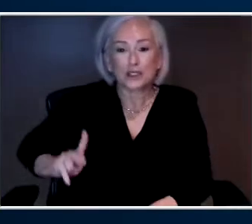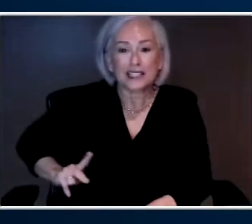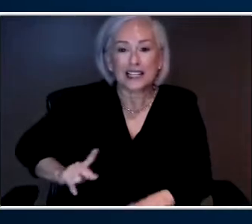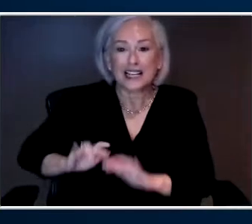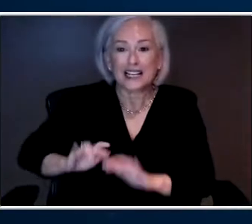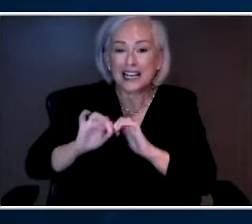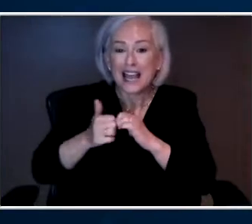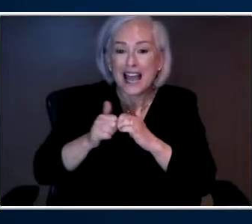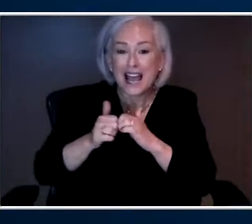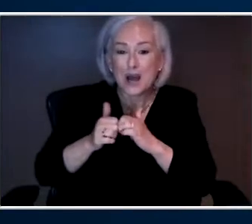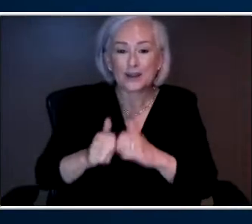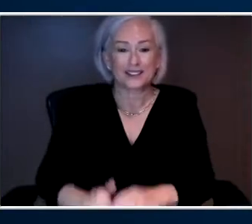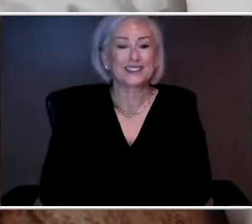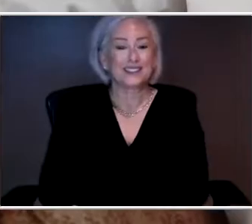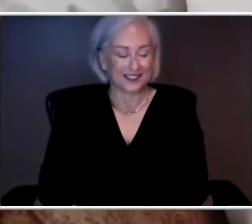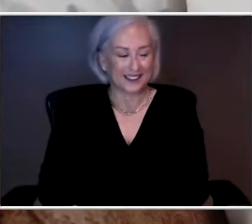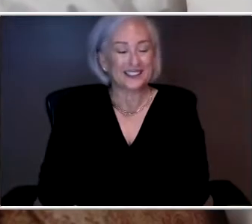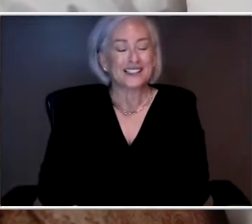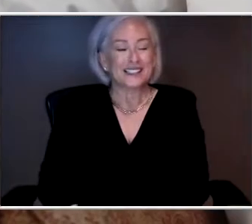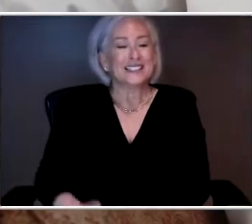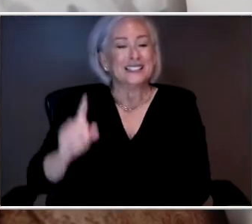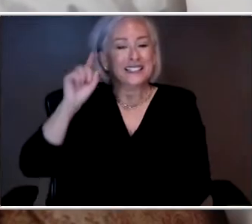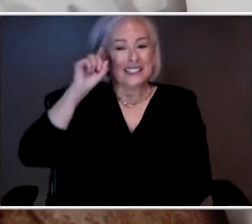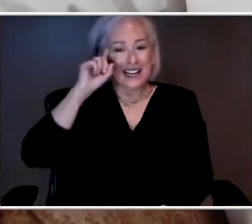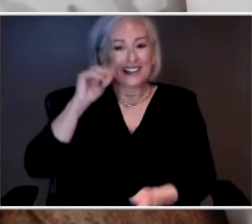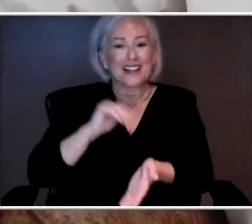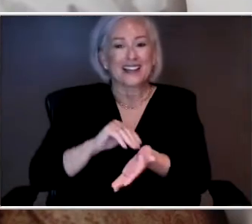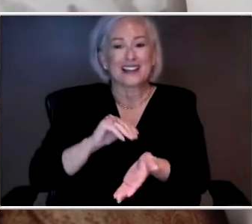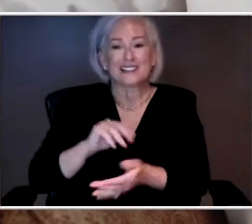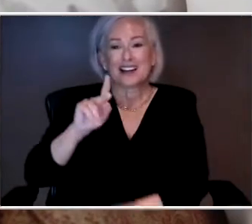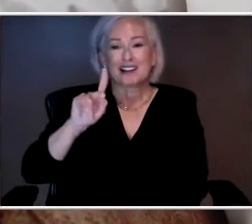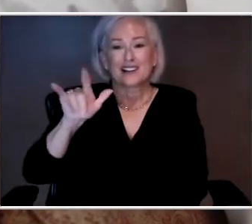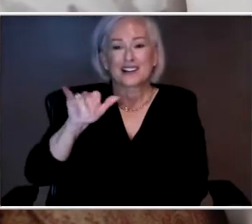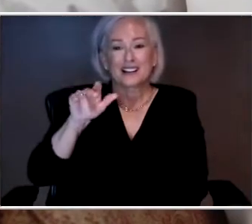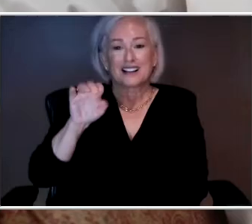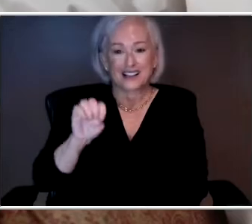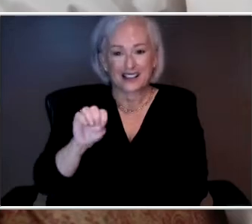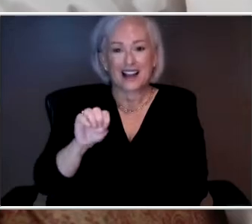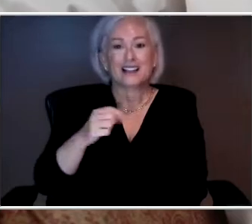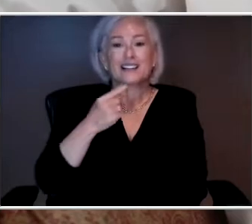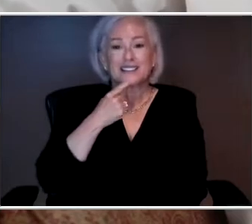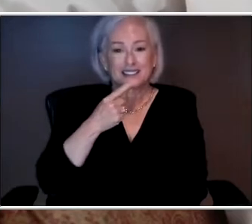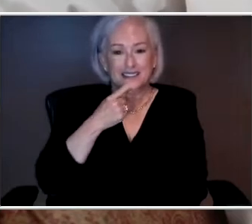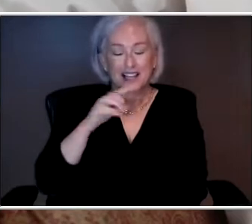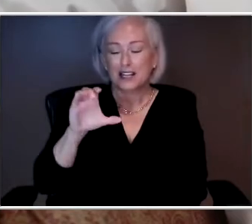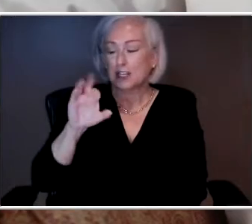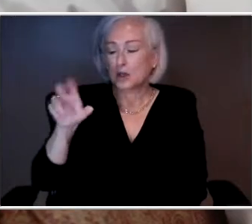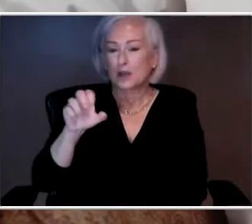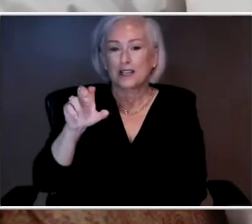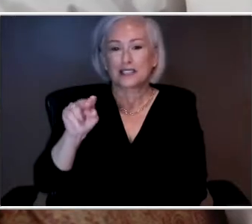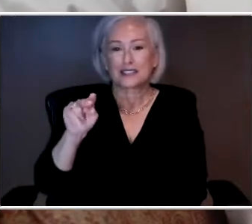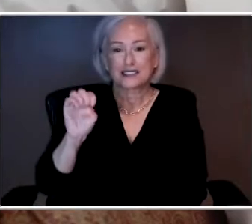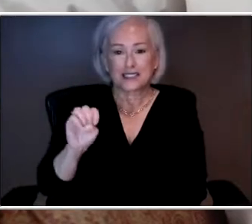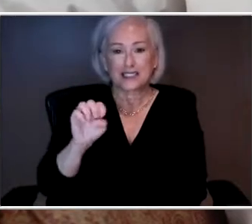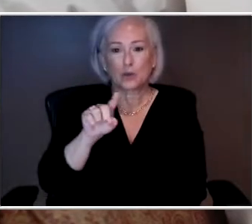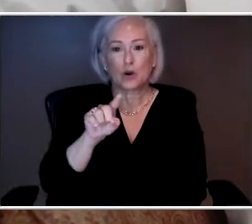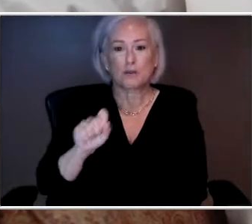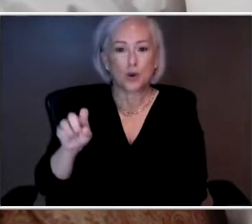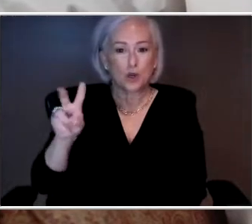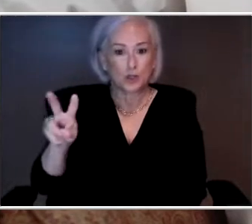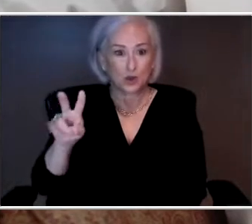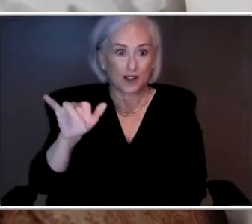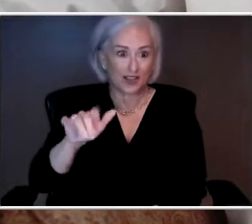Yeah, I believe Dr. Klein said it was, my creatinine was 1.2, but as low as it's been. It wasn't as high as